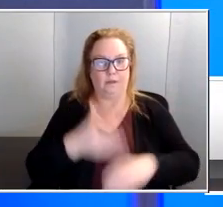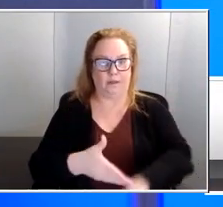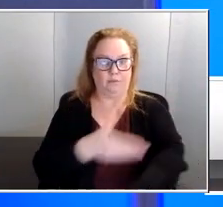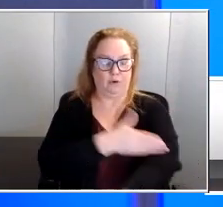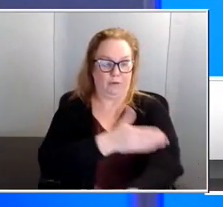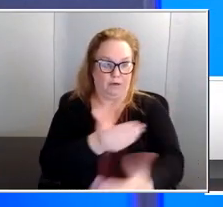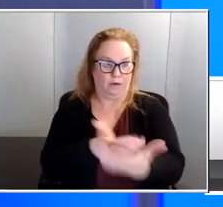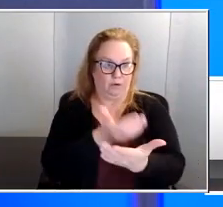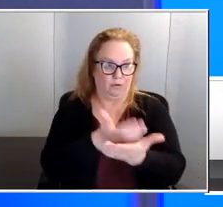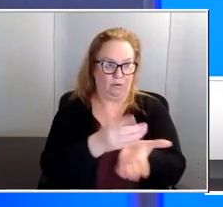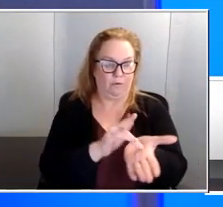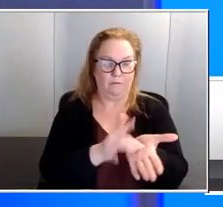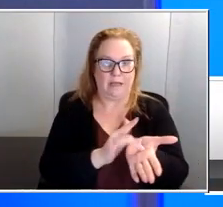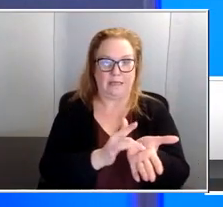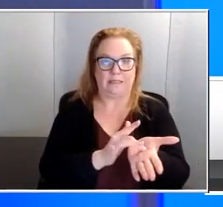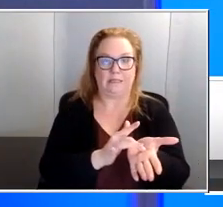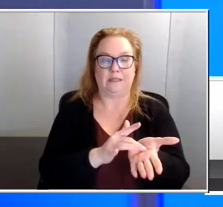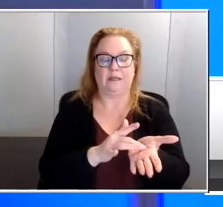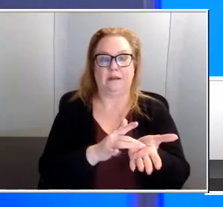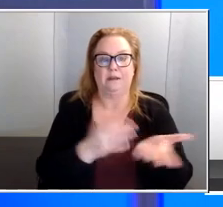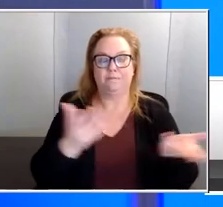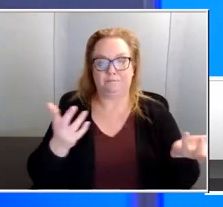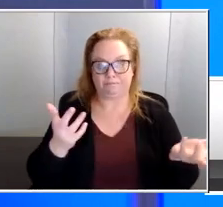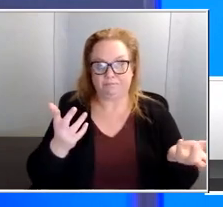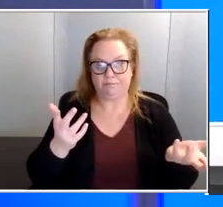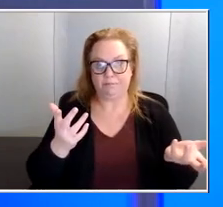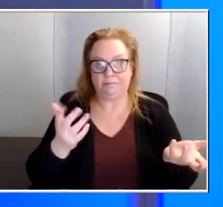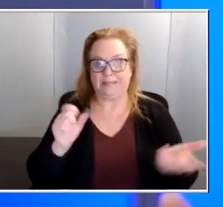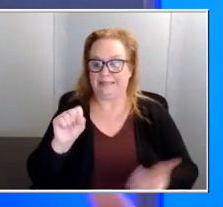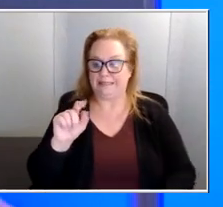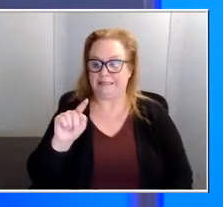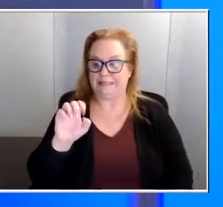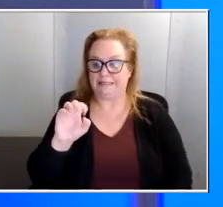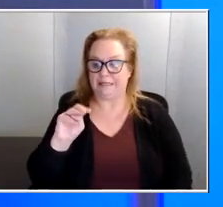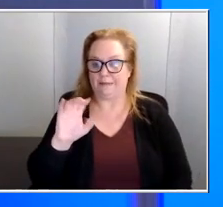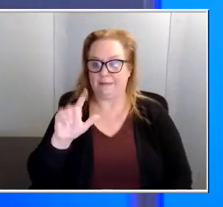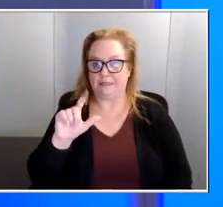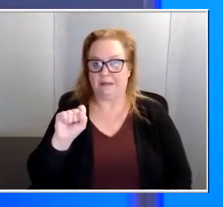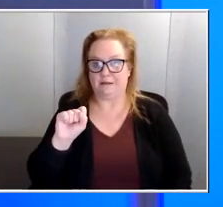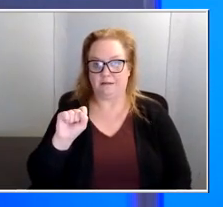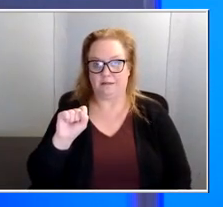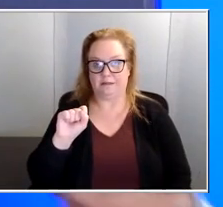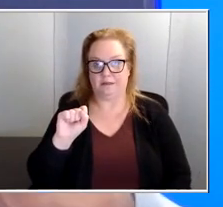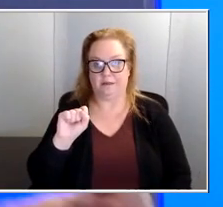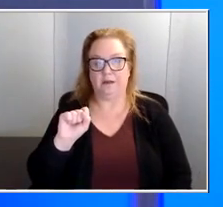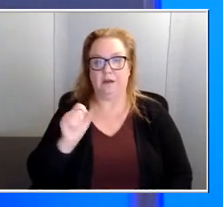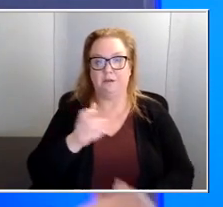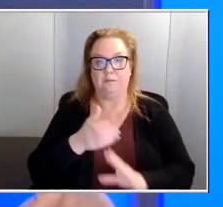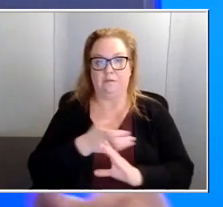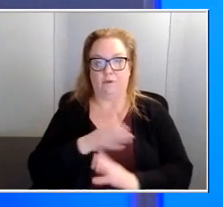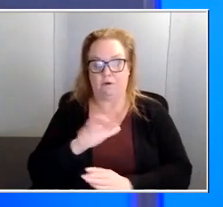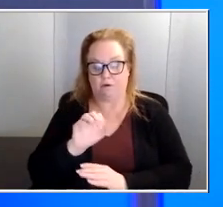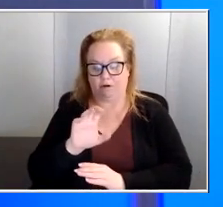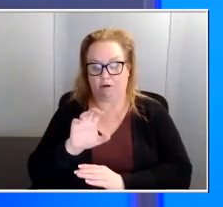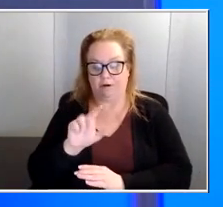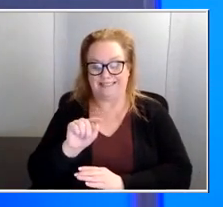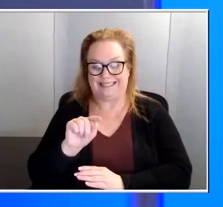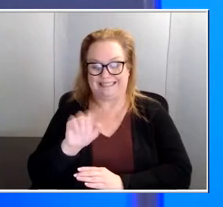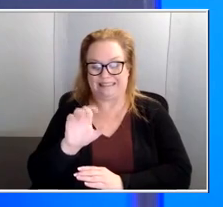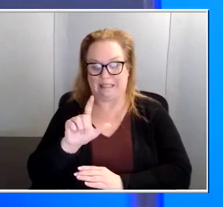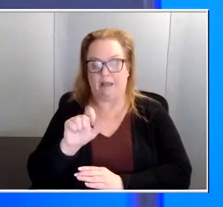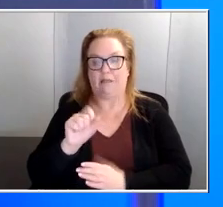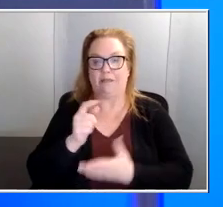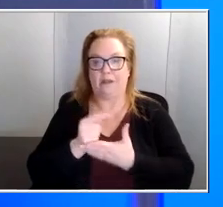drugs, with new mechanisms of action, and stem cell transplant, all before CAR T cell therapy and these bispecific antibodies